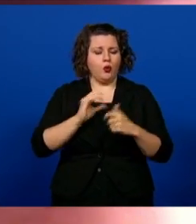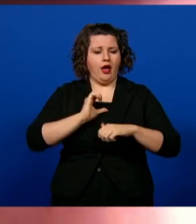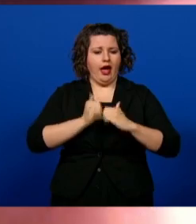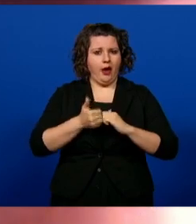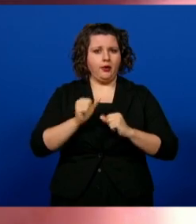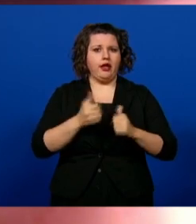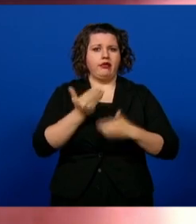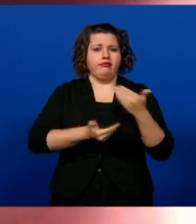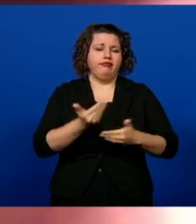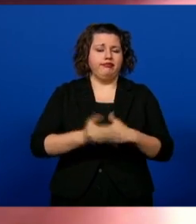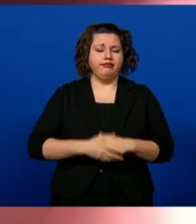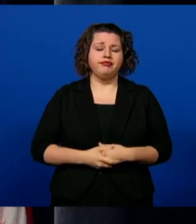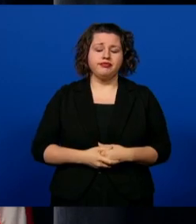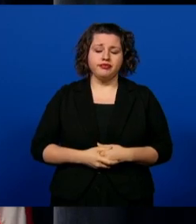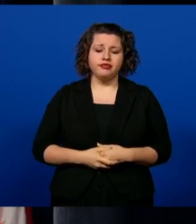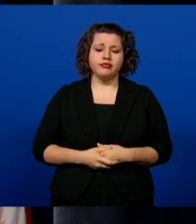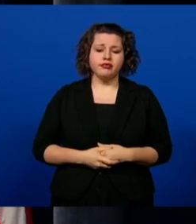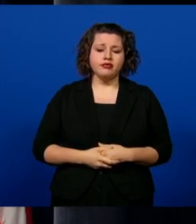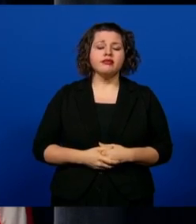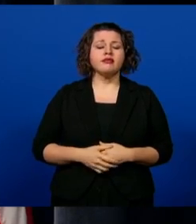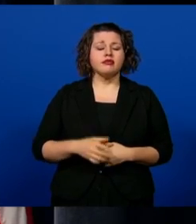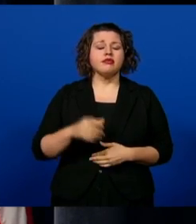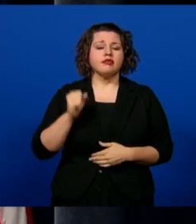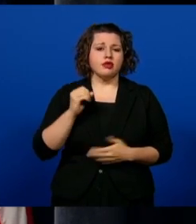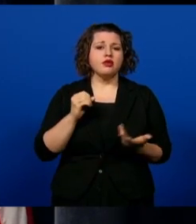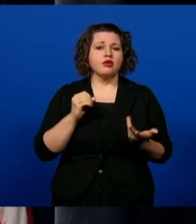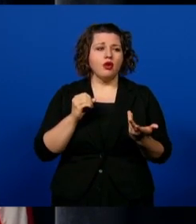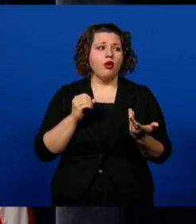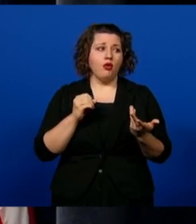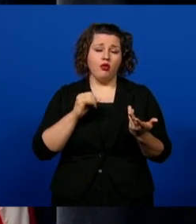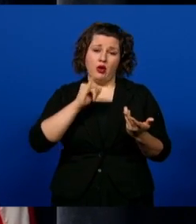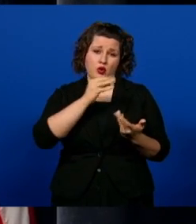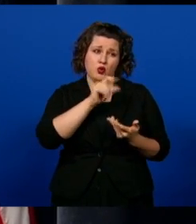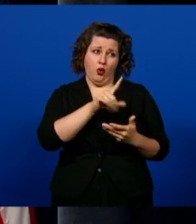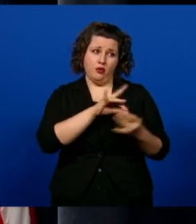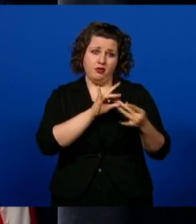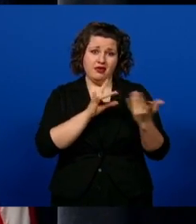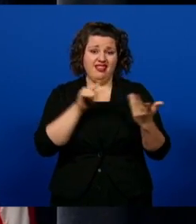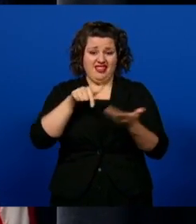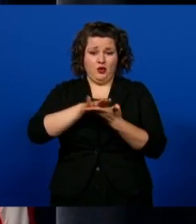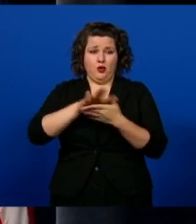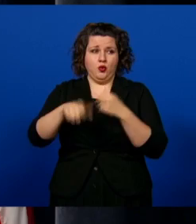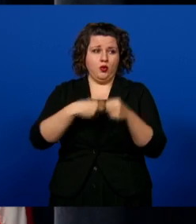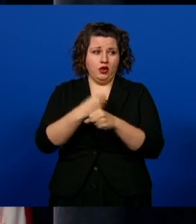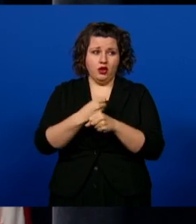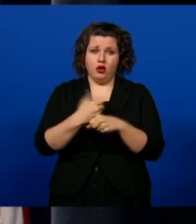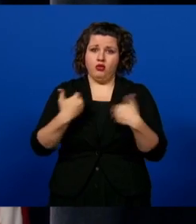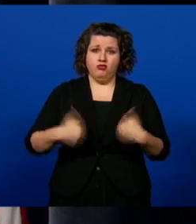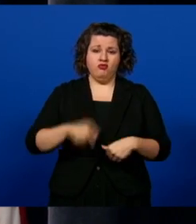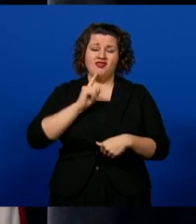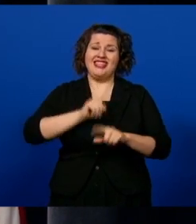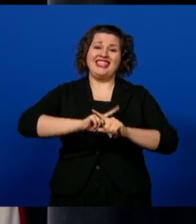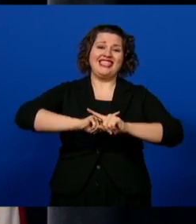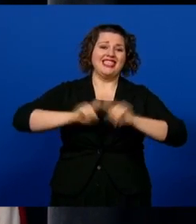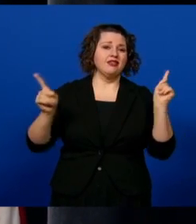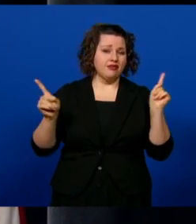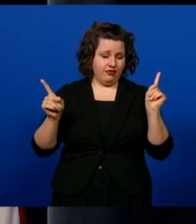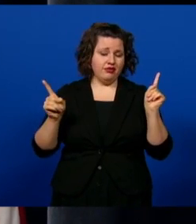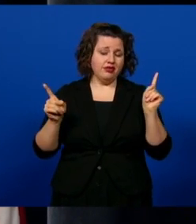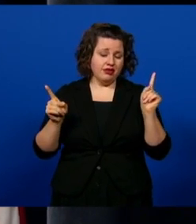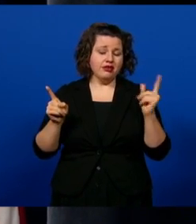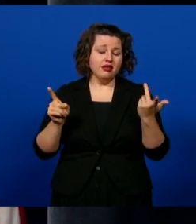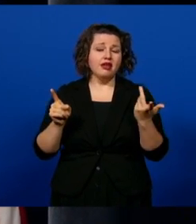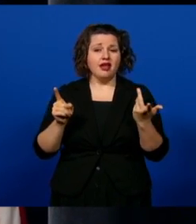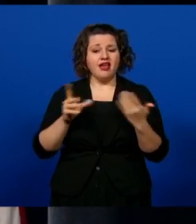moving forward. So it is, as you mentioned too, Joel, it's going to be a school year unlike any other. And